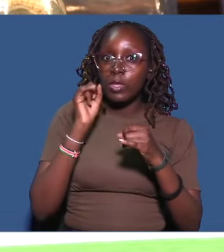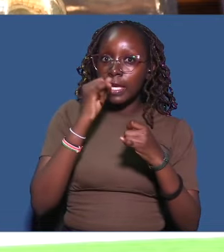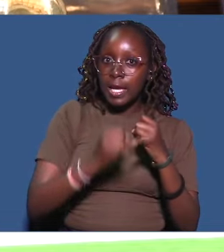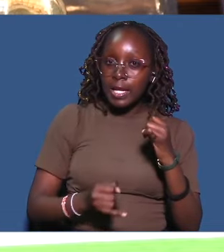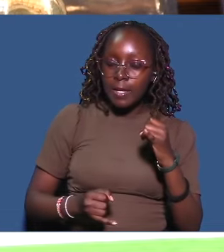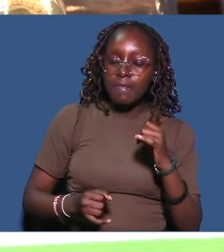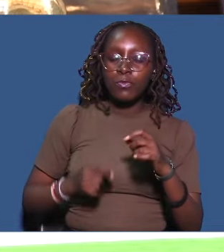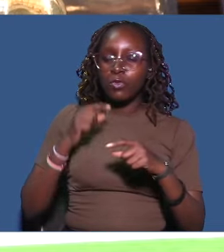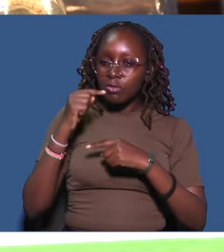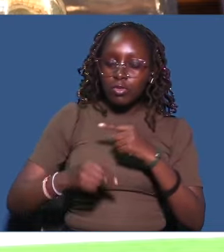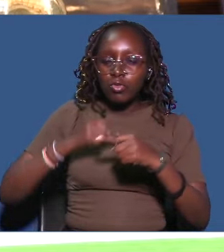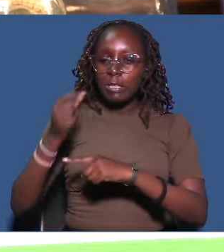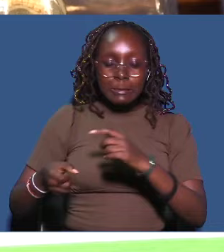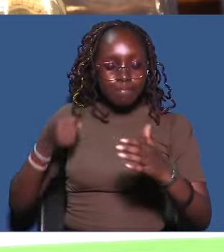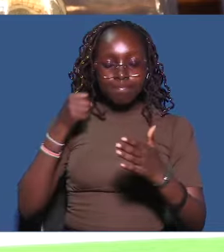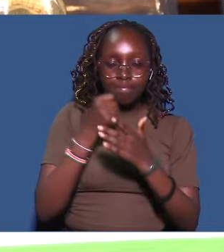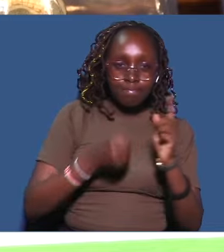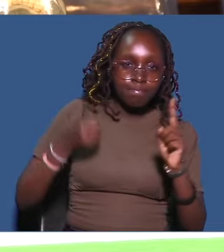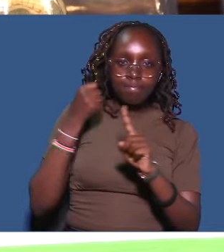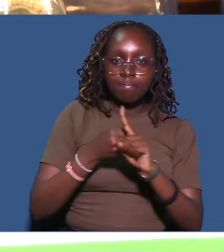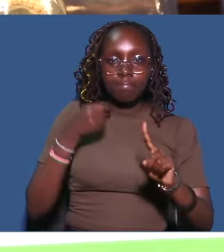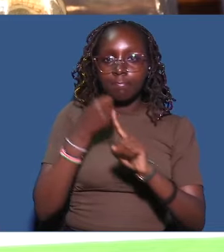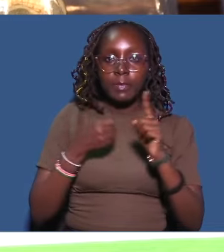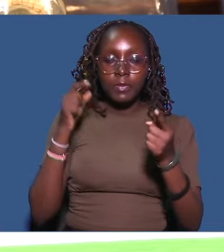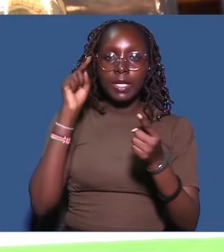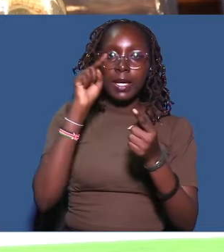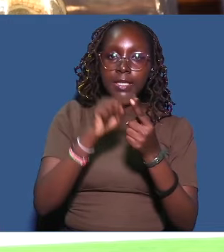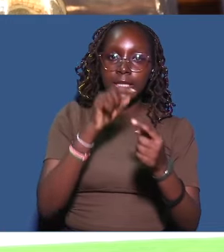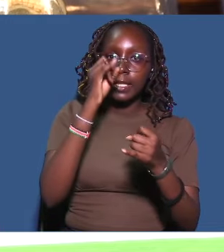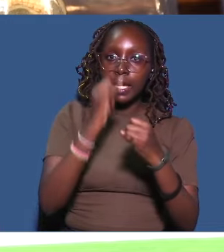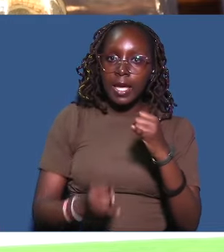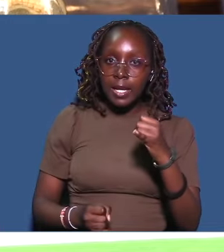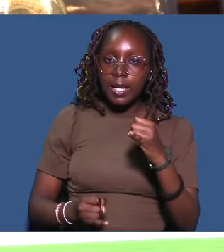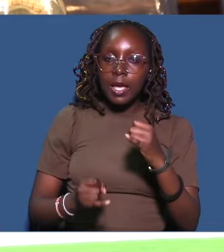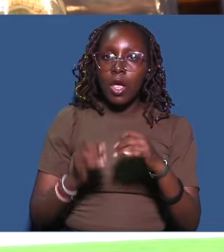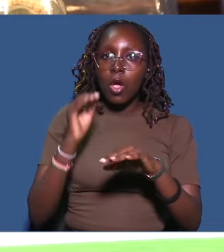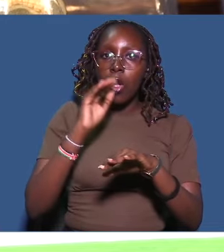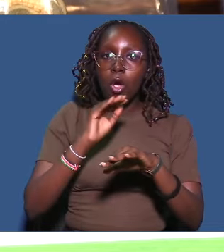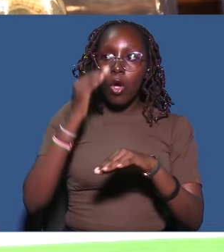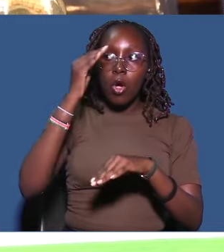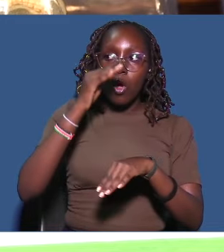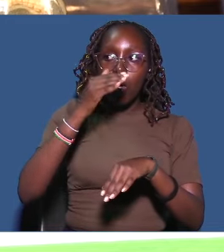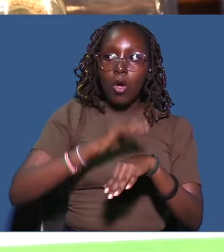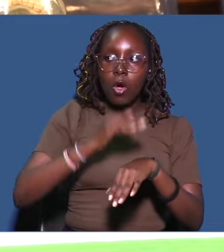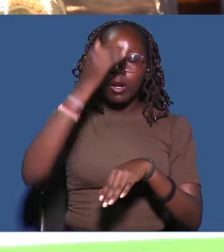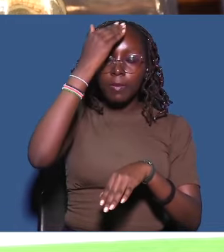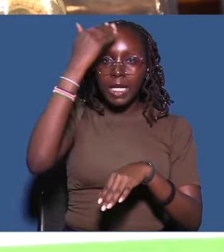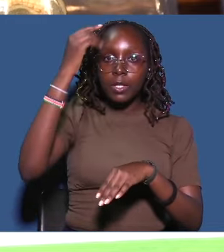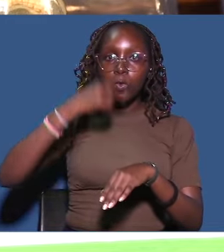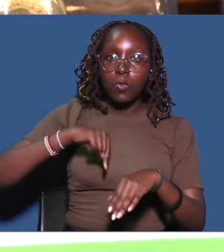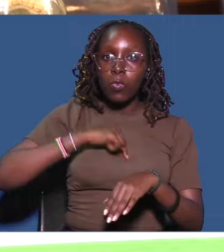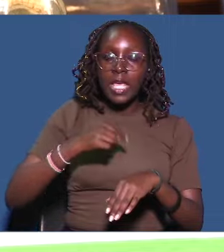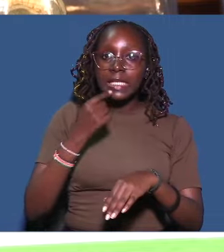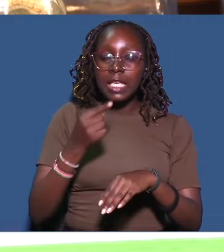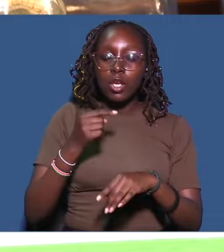Na kaza mwendo, haujafika lakini neema ya Mungu inatosha. On Monday we said the pursuit of perfection and we encourage ourselves that we continue. We are not yet there.